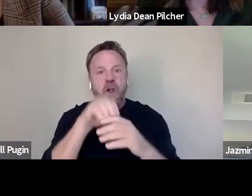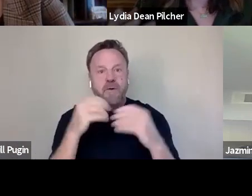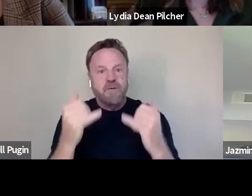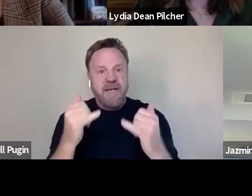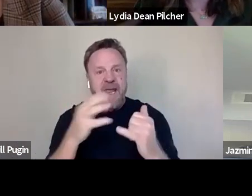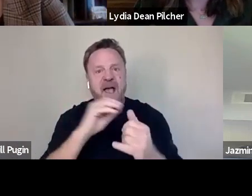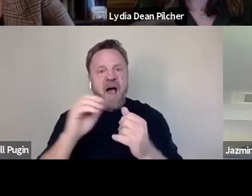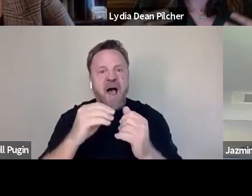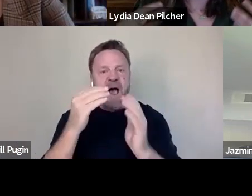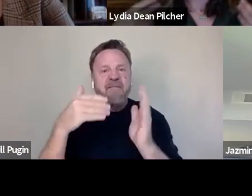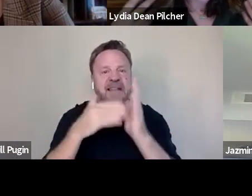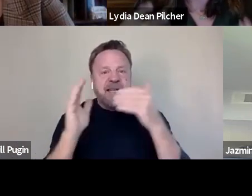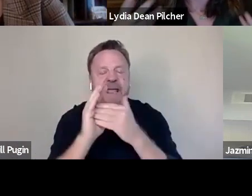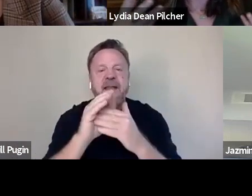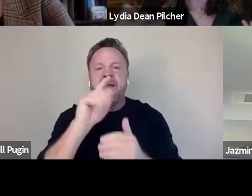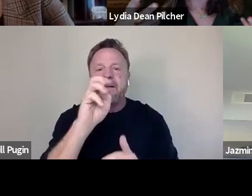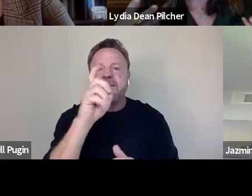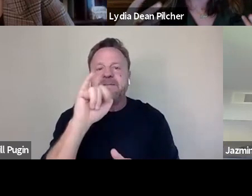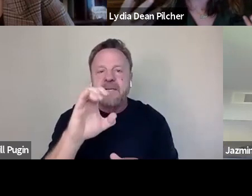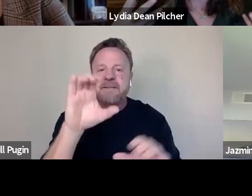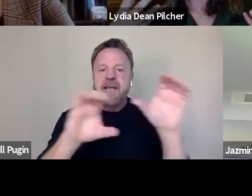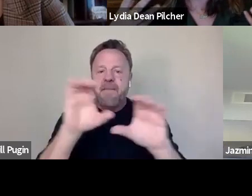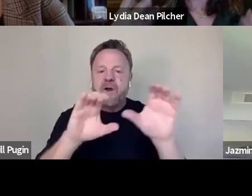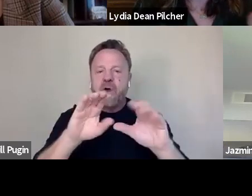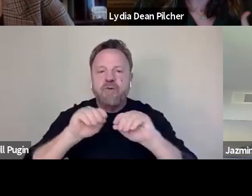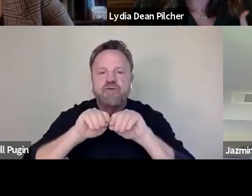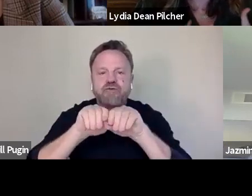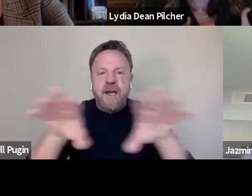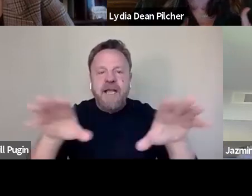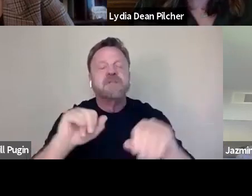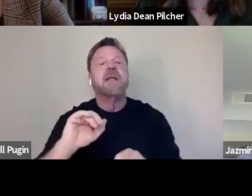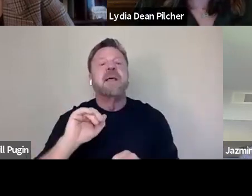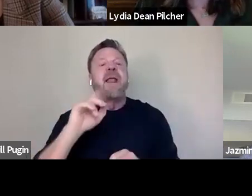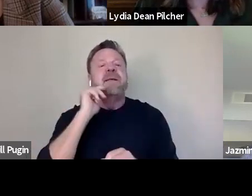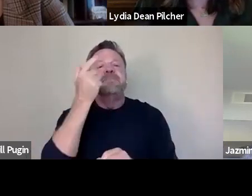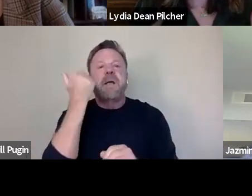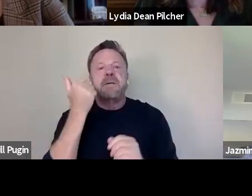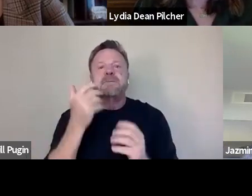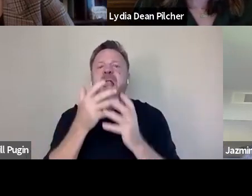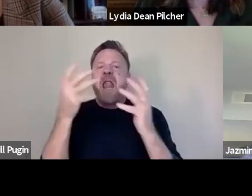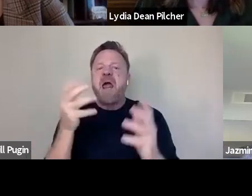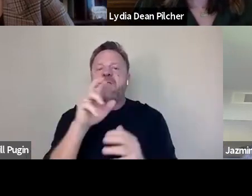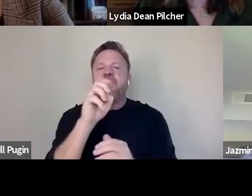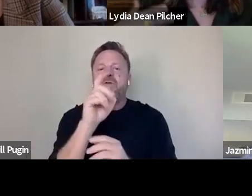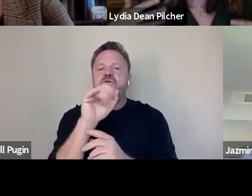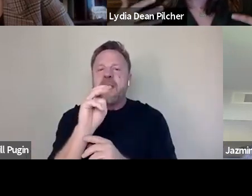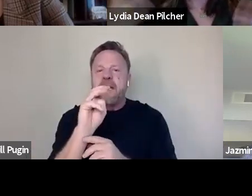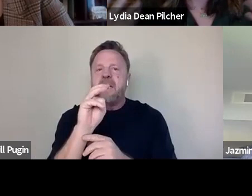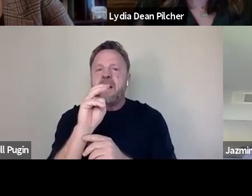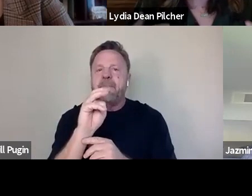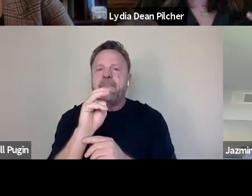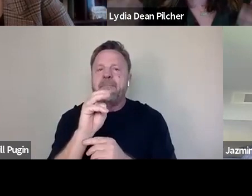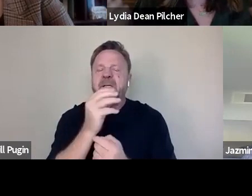chemical regulation. And I realized that it's because a lot of the radium contamination is